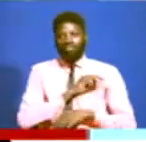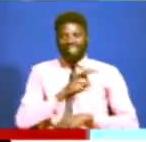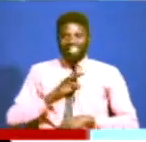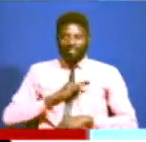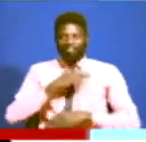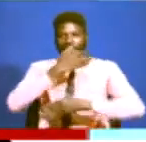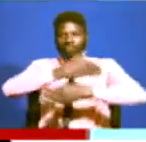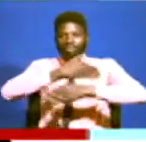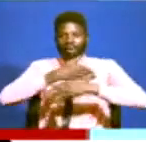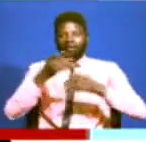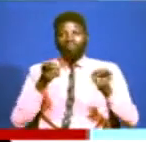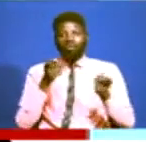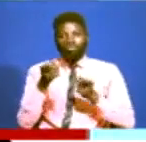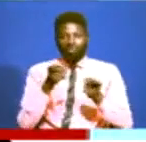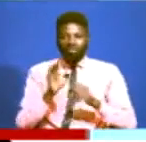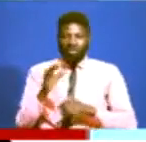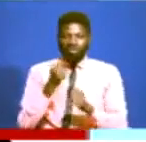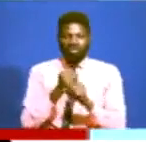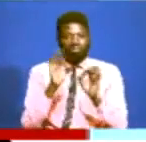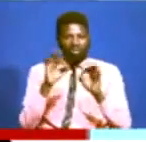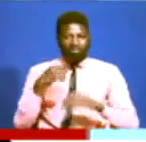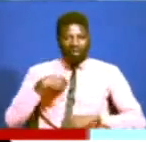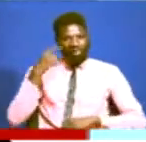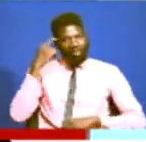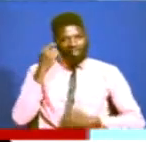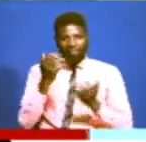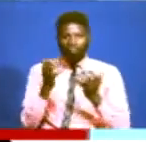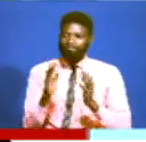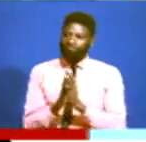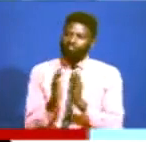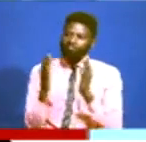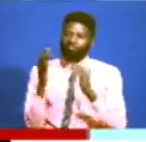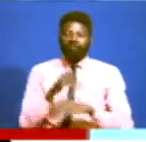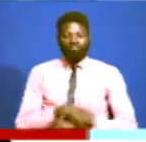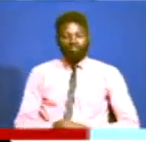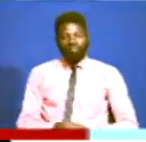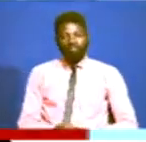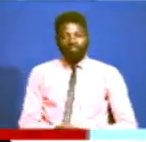work. I think they deserve that.